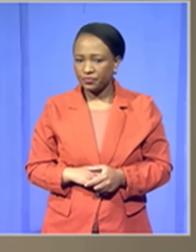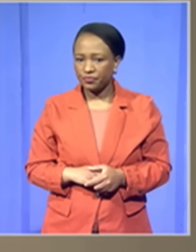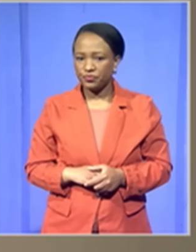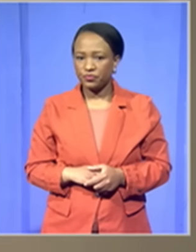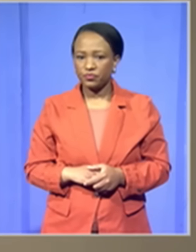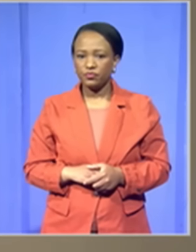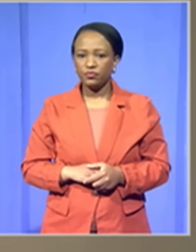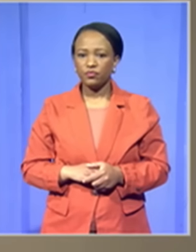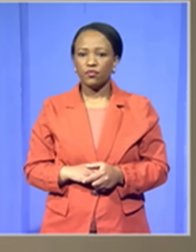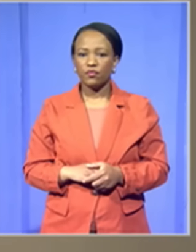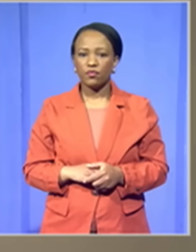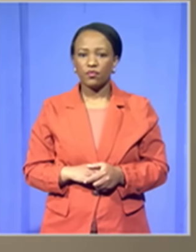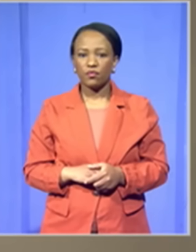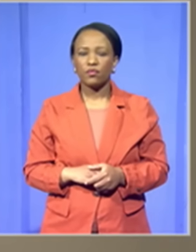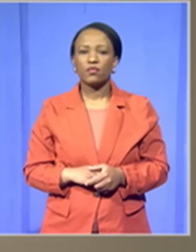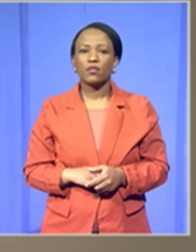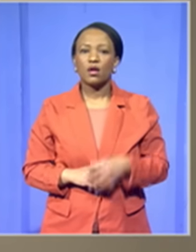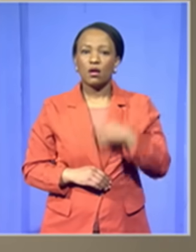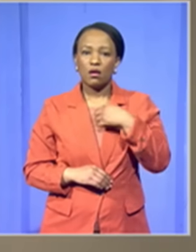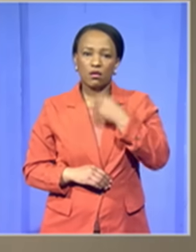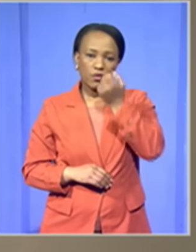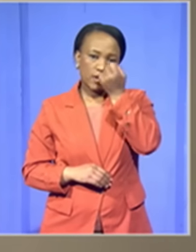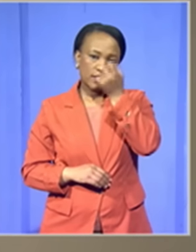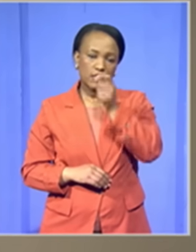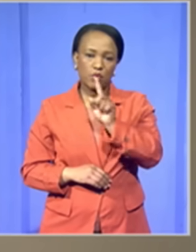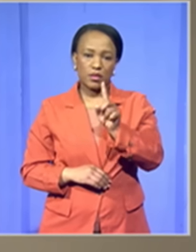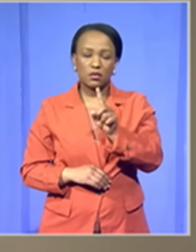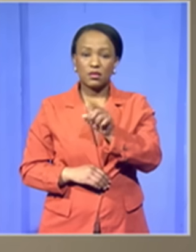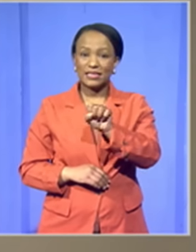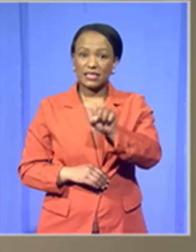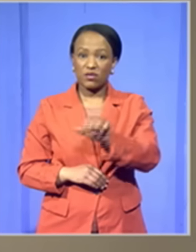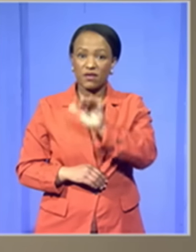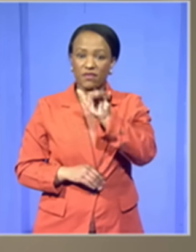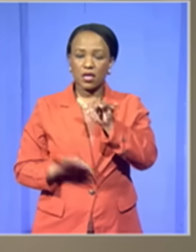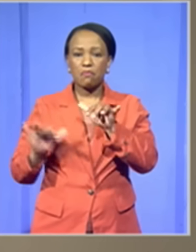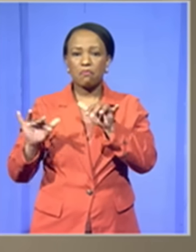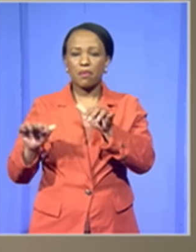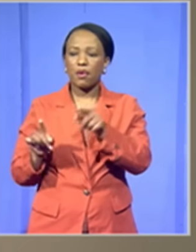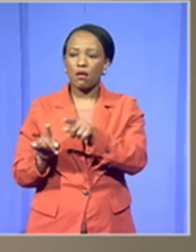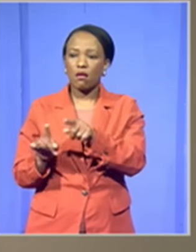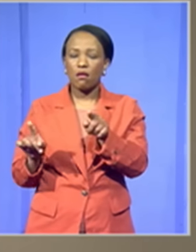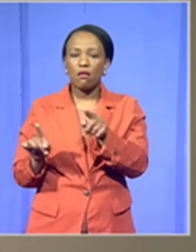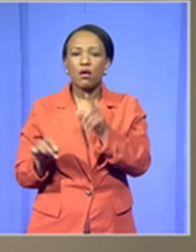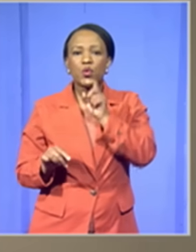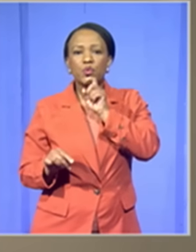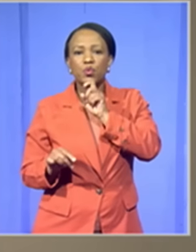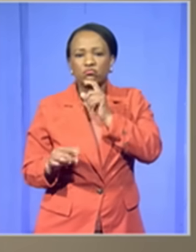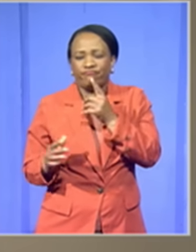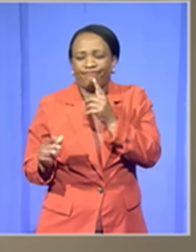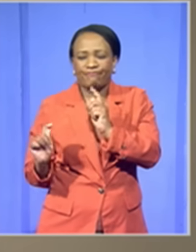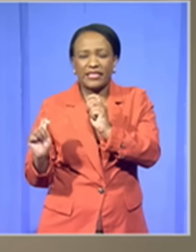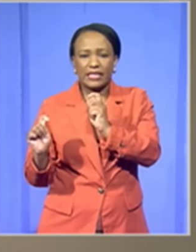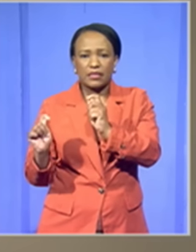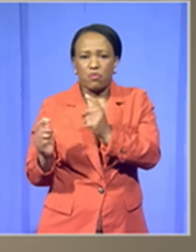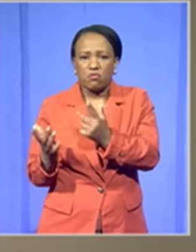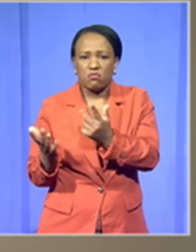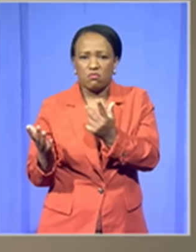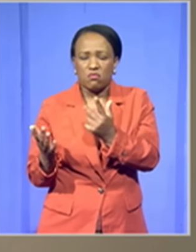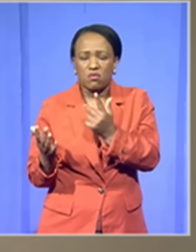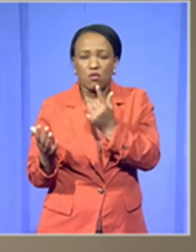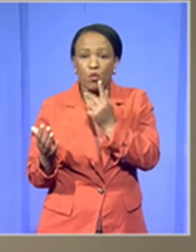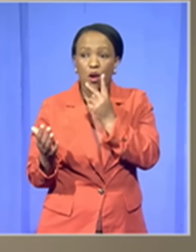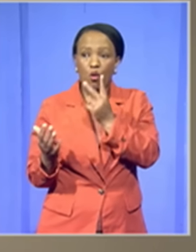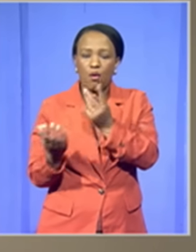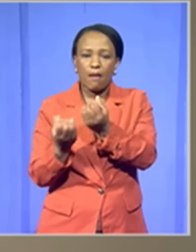Kwešišo ya rena ke gore maAfrika Borwa a mangwe le a mangwe ba kgetha mokgwa o ba ka sepelang ka ona ba lebeletse dilo tše dintši